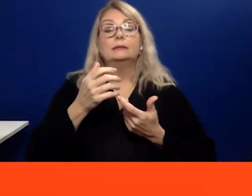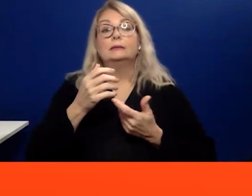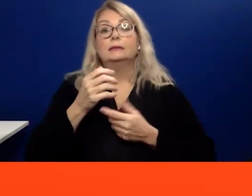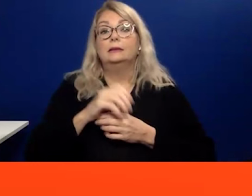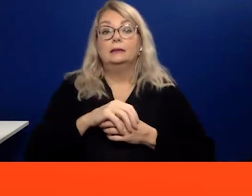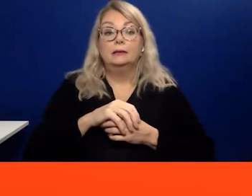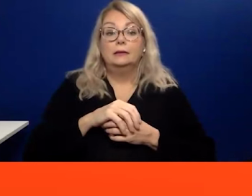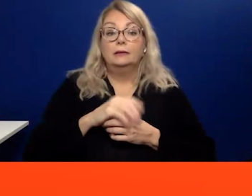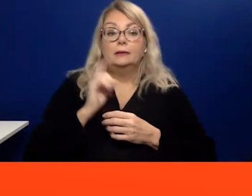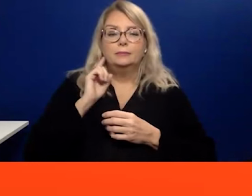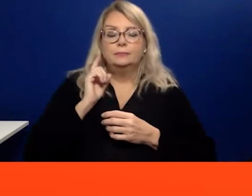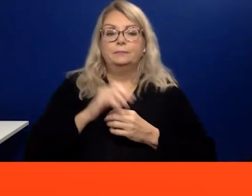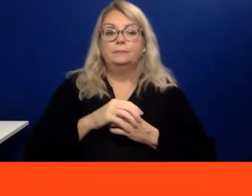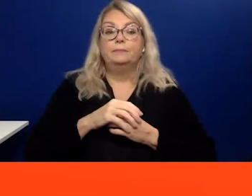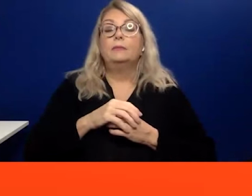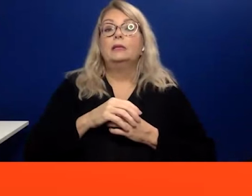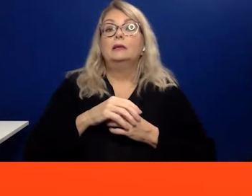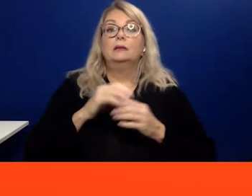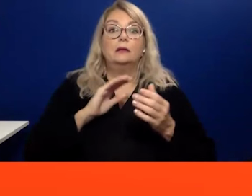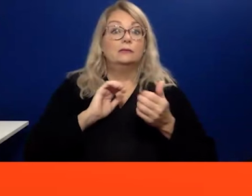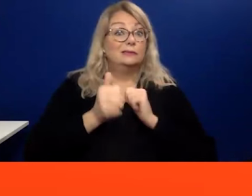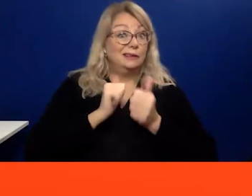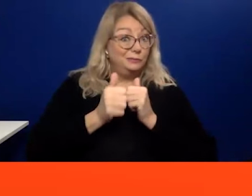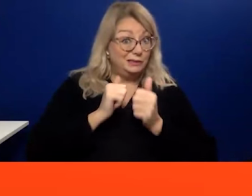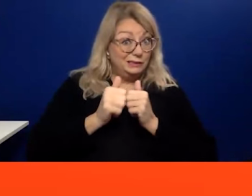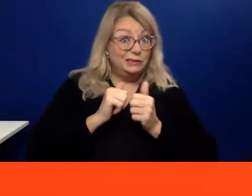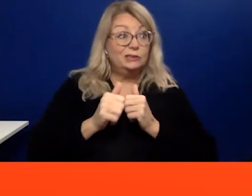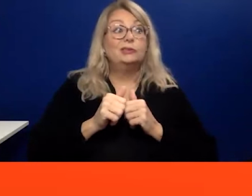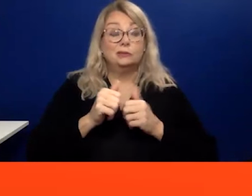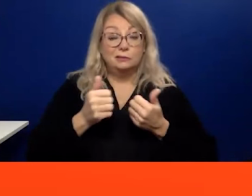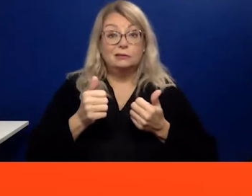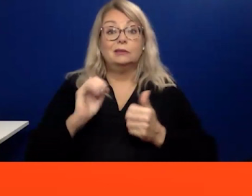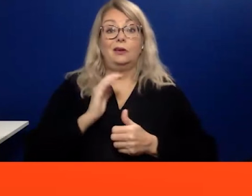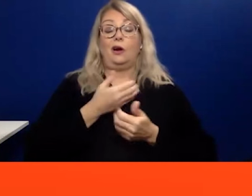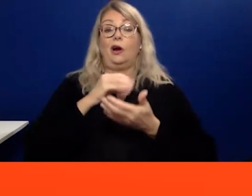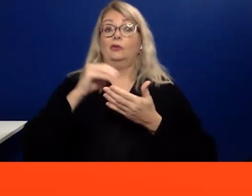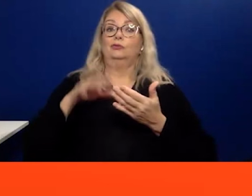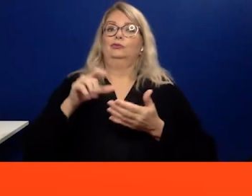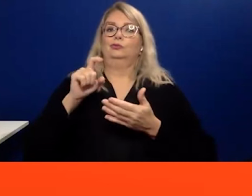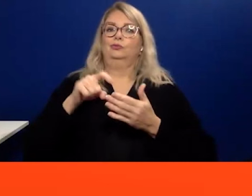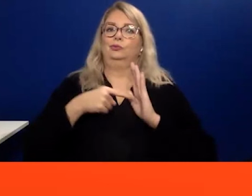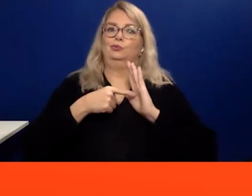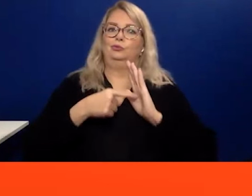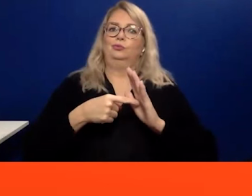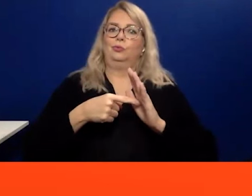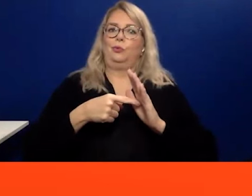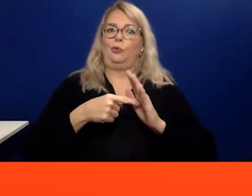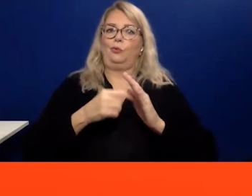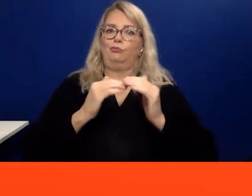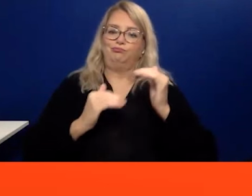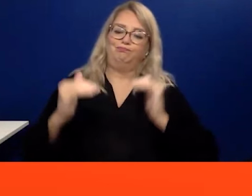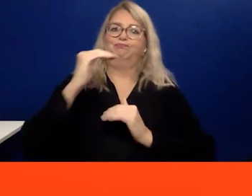Kalinga. So there's competition, right? And our students have to be better than those students from a